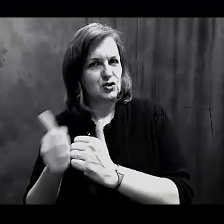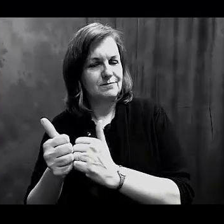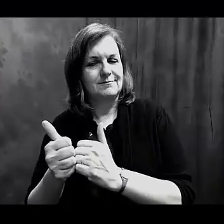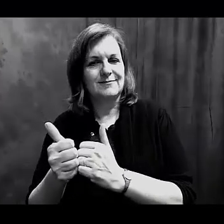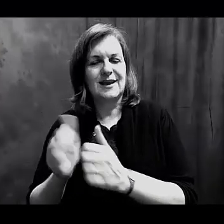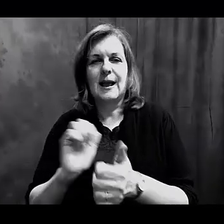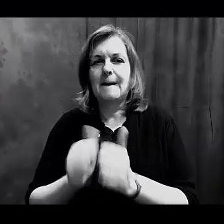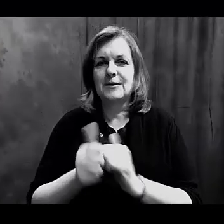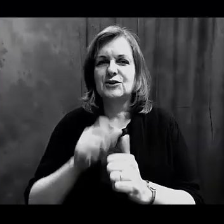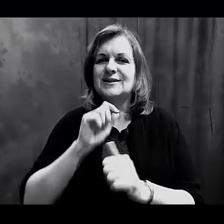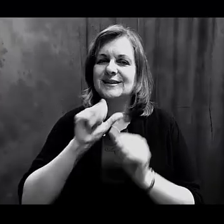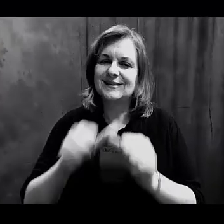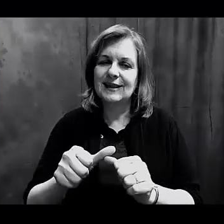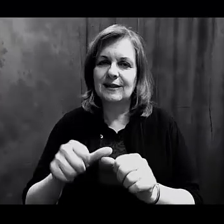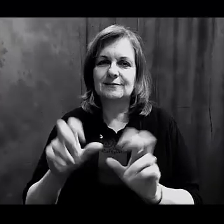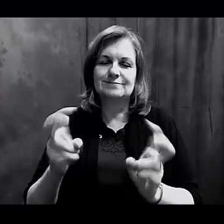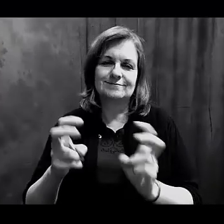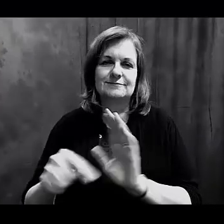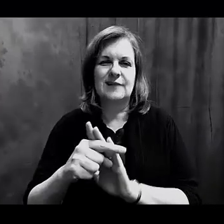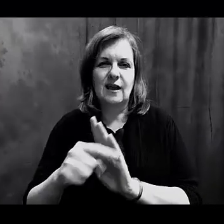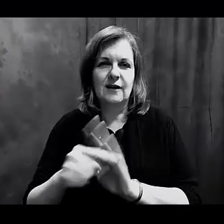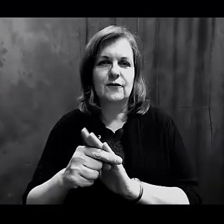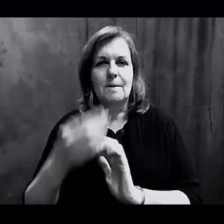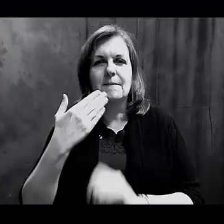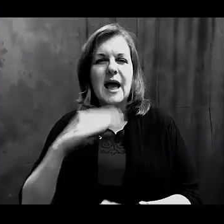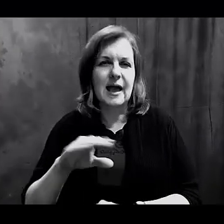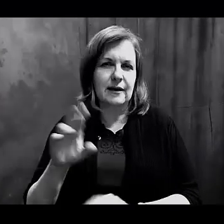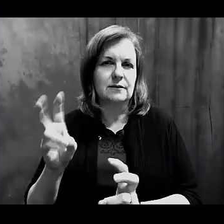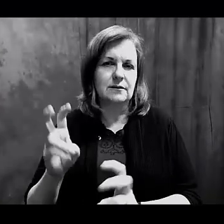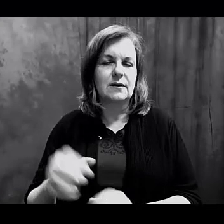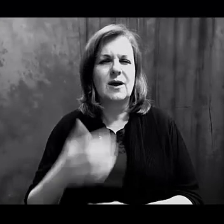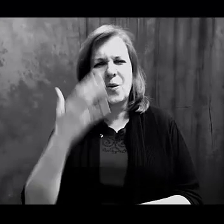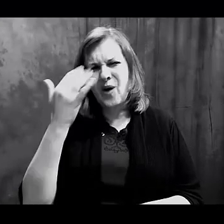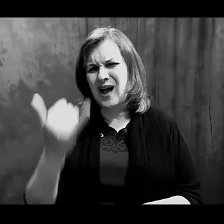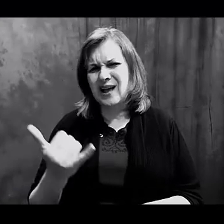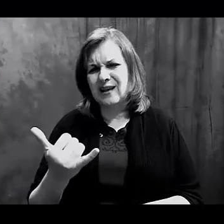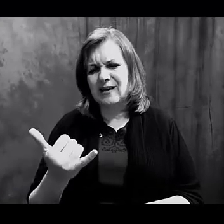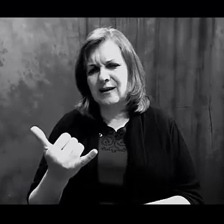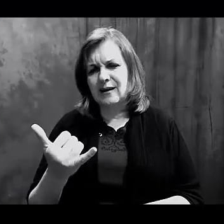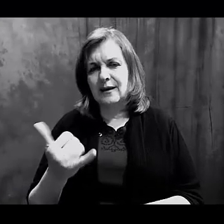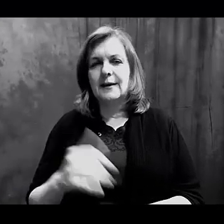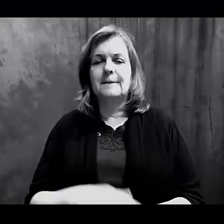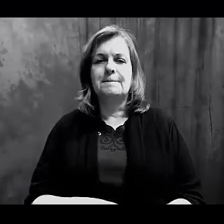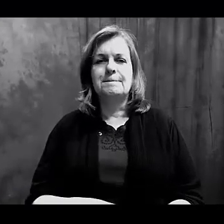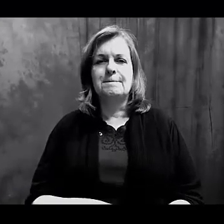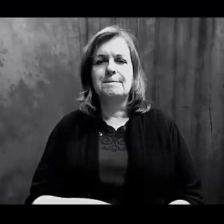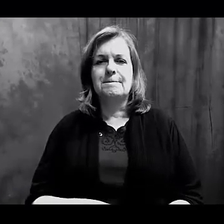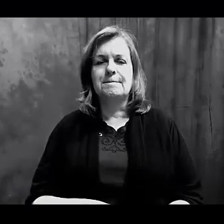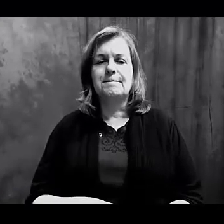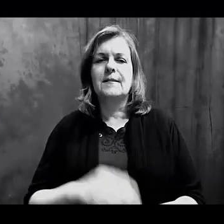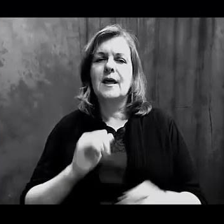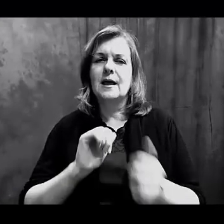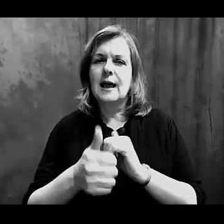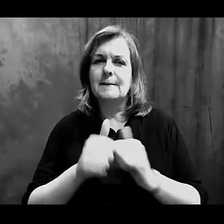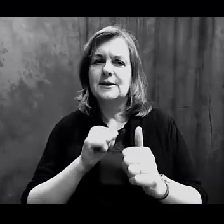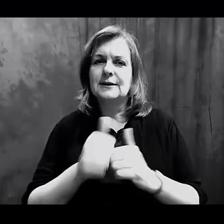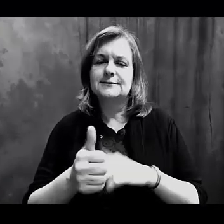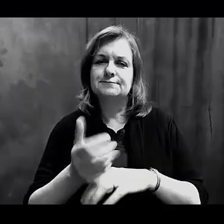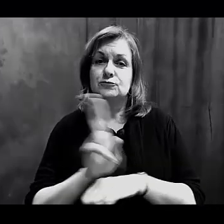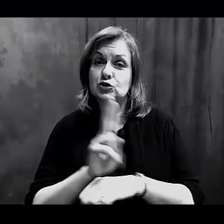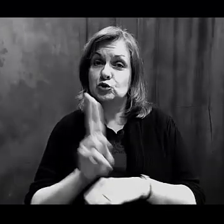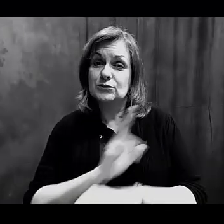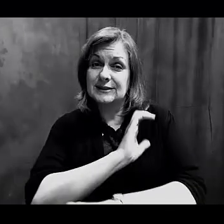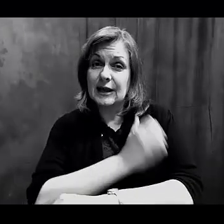winner, competition is still bad. Okay? So why? Well, we look at competition as